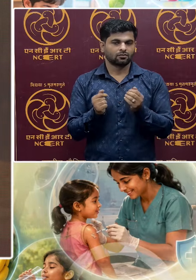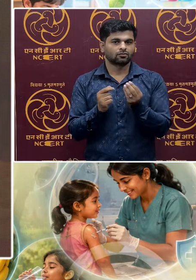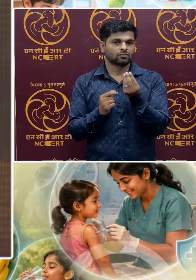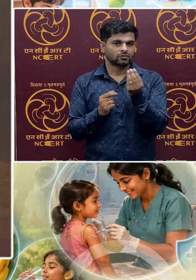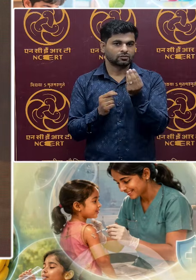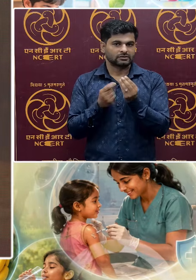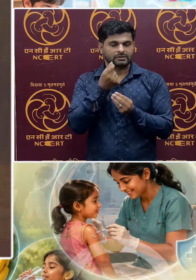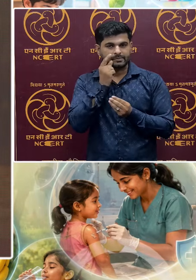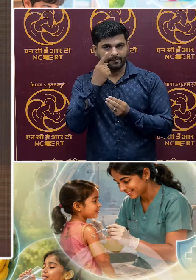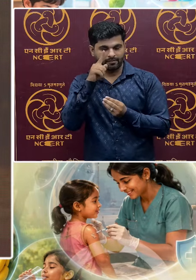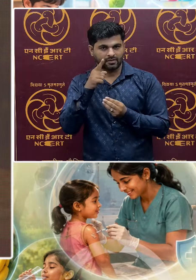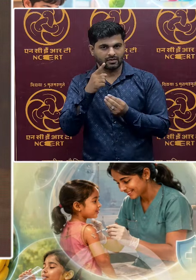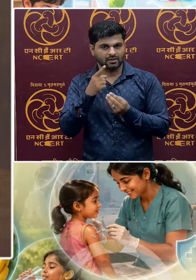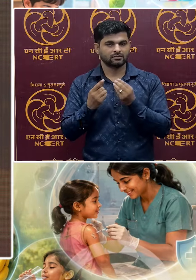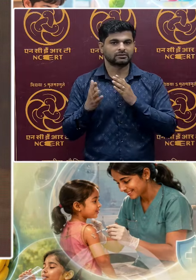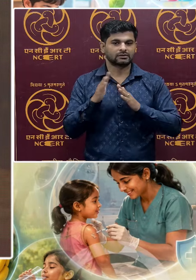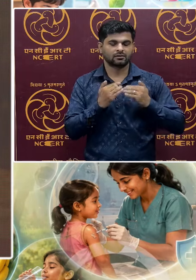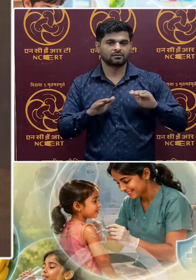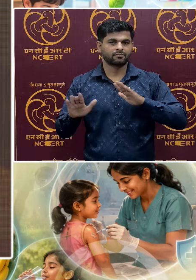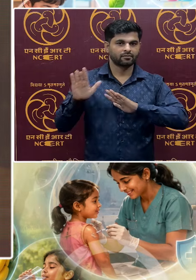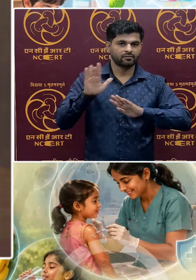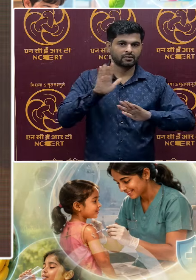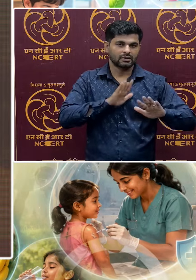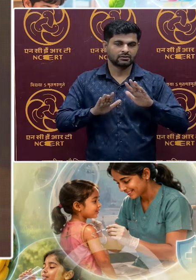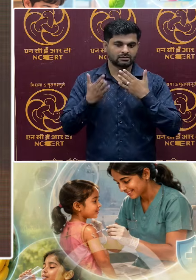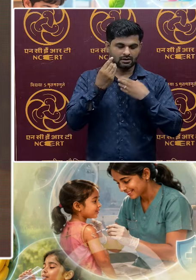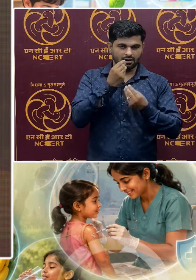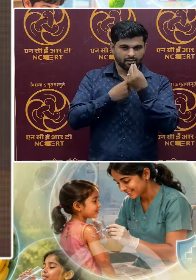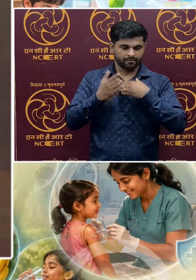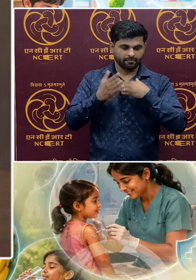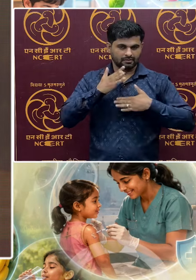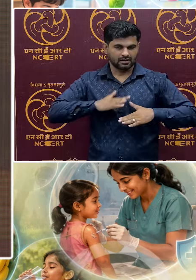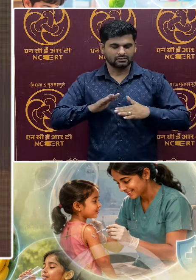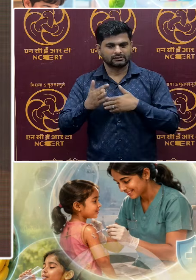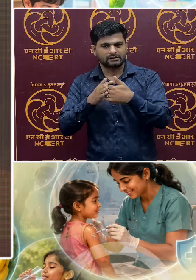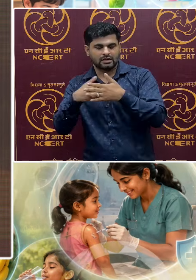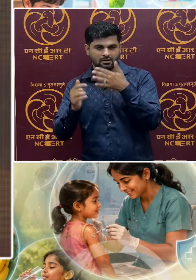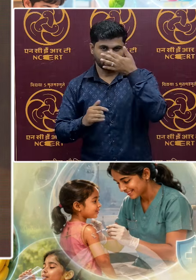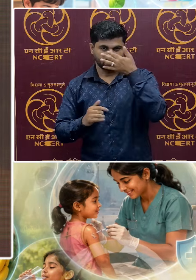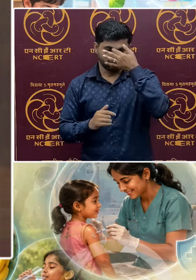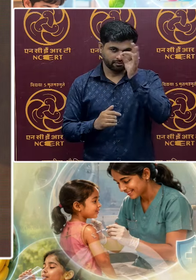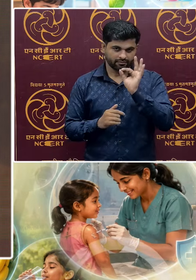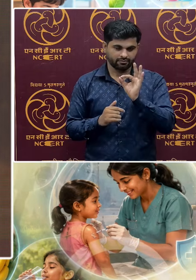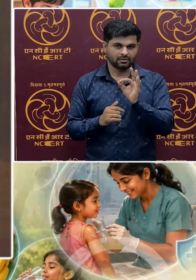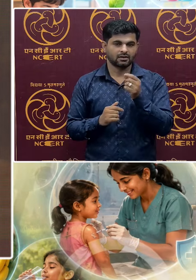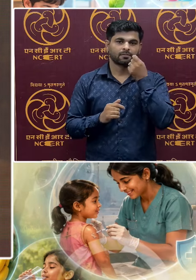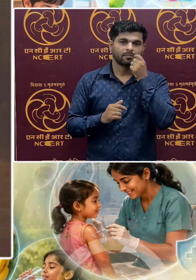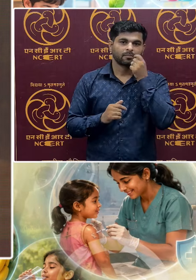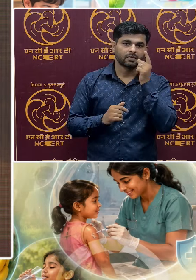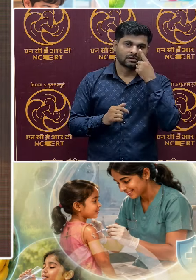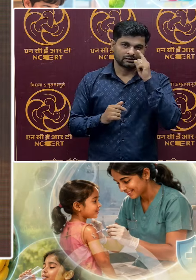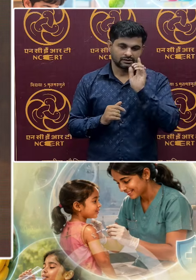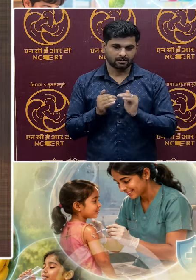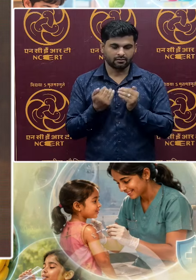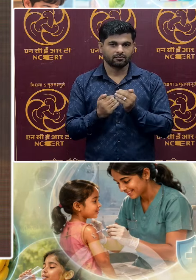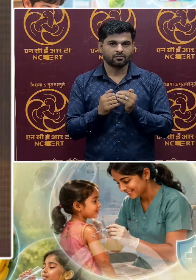that their child is active, they are healthy, he doesn't have any problems, and he or she is just have